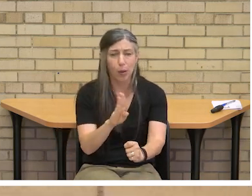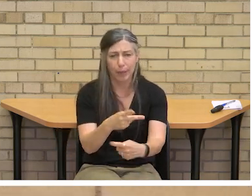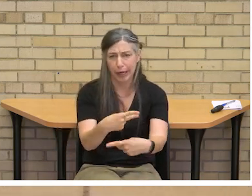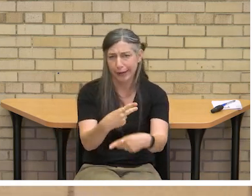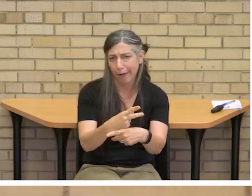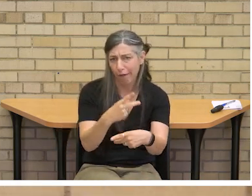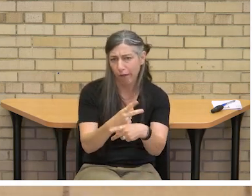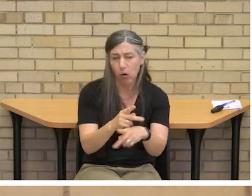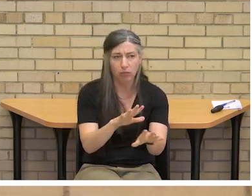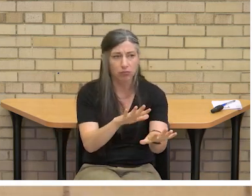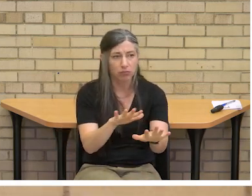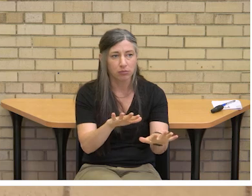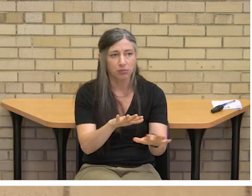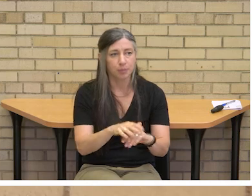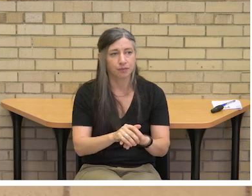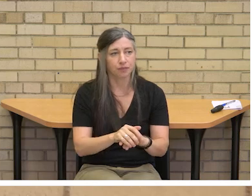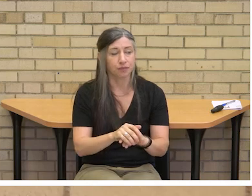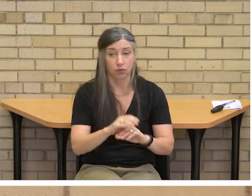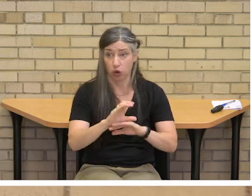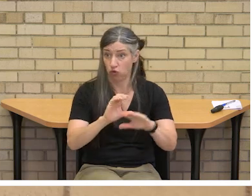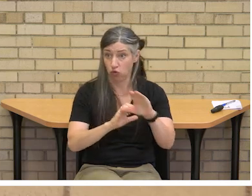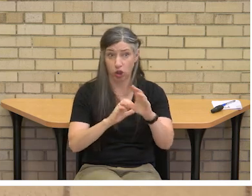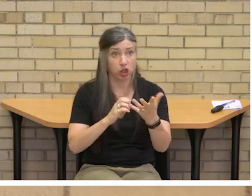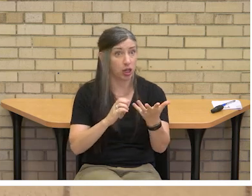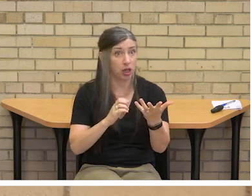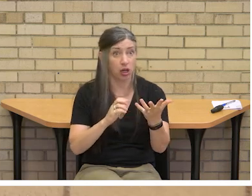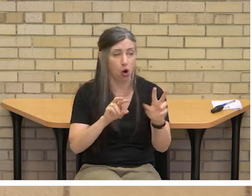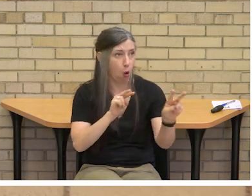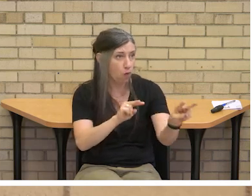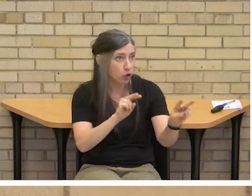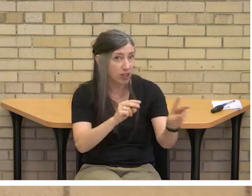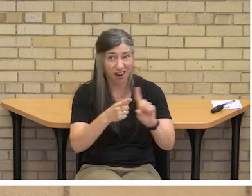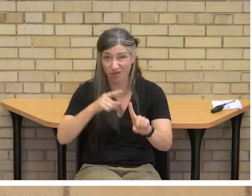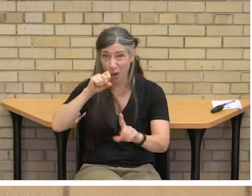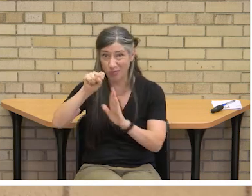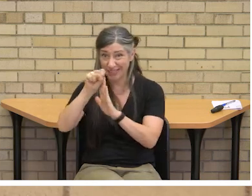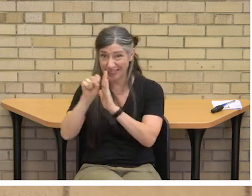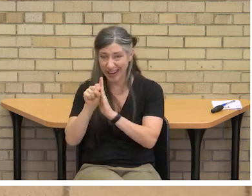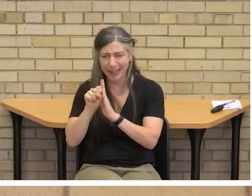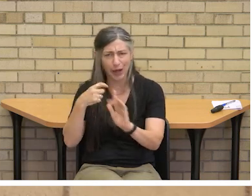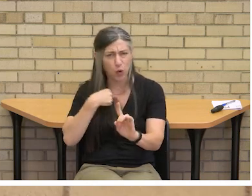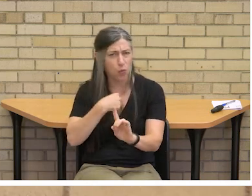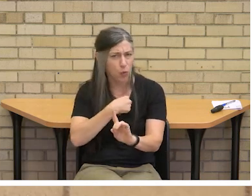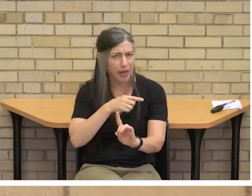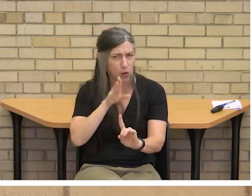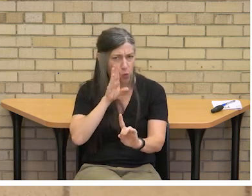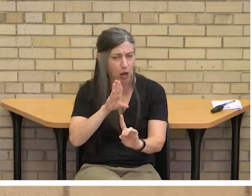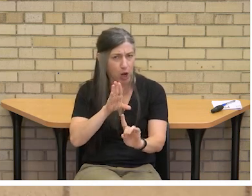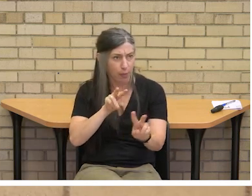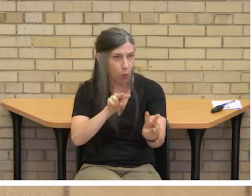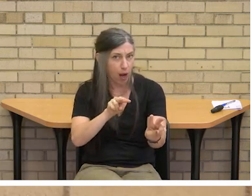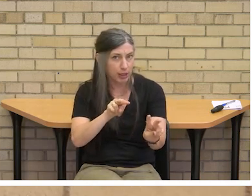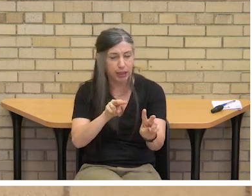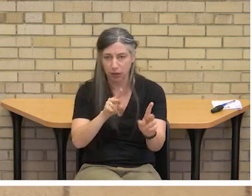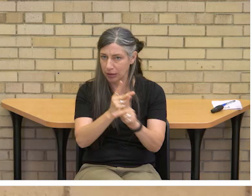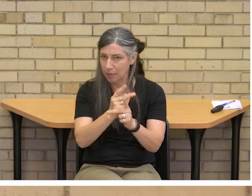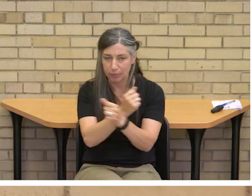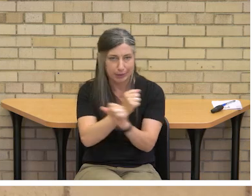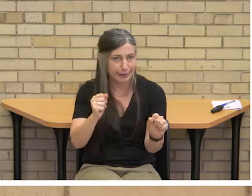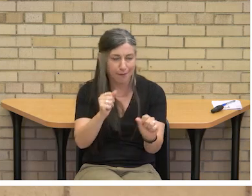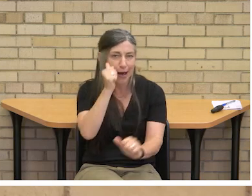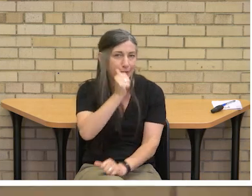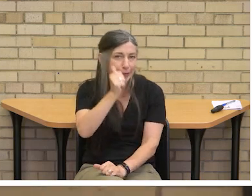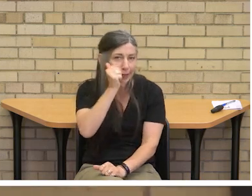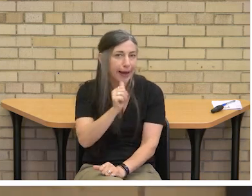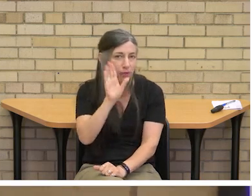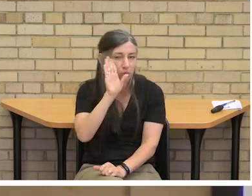and the construction oversight from the state, and everyone's going to make sure that this is a safe project on every day of the